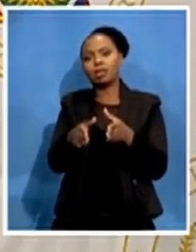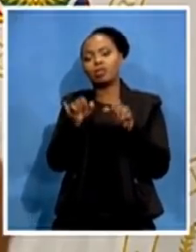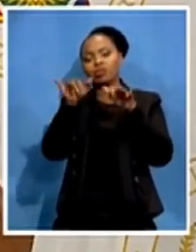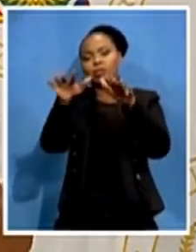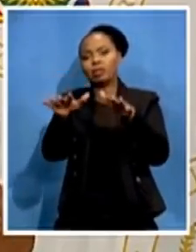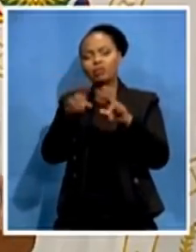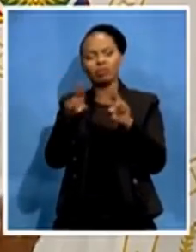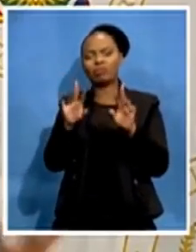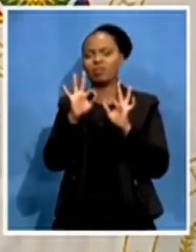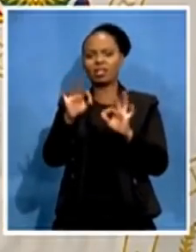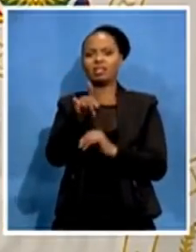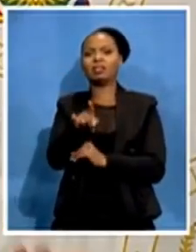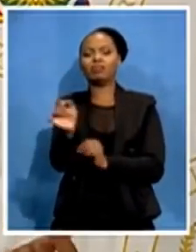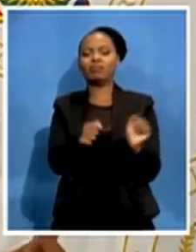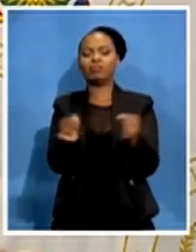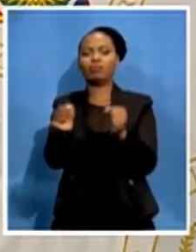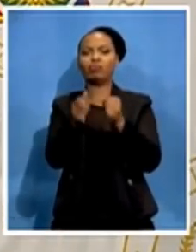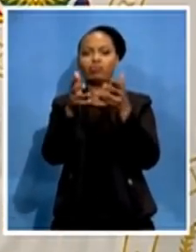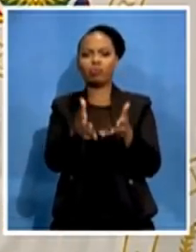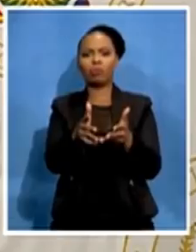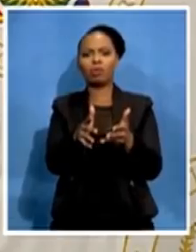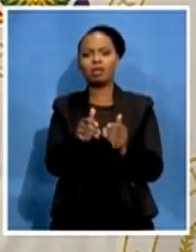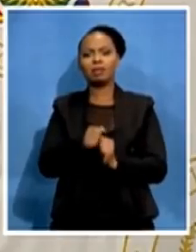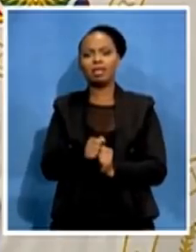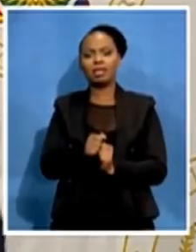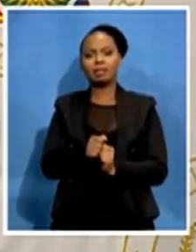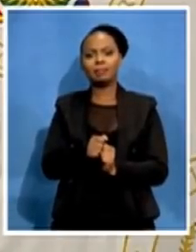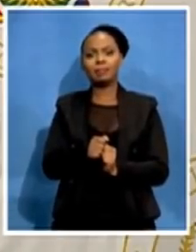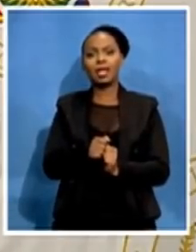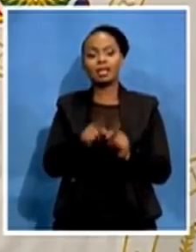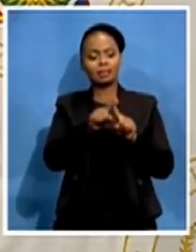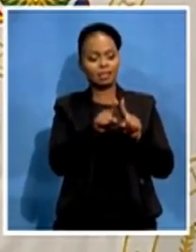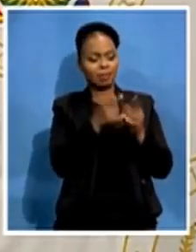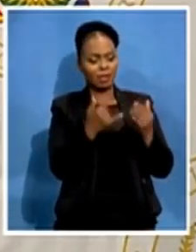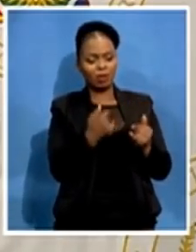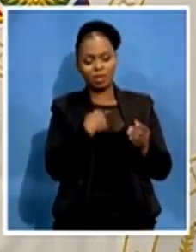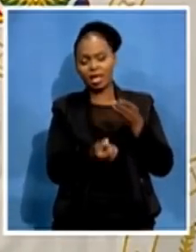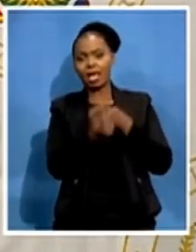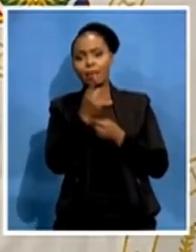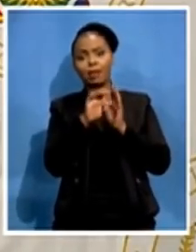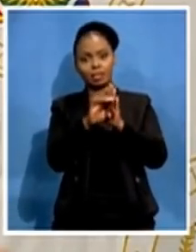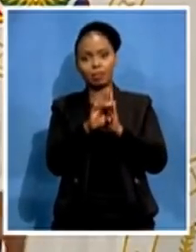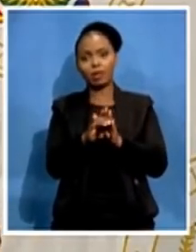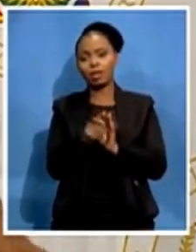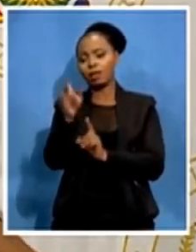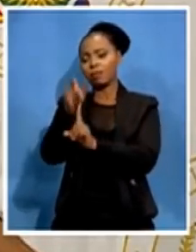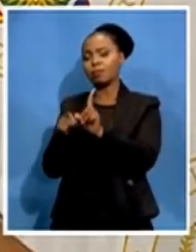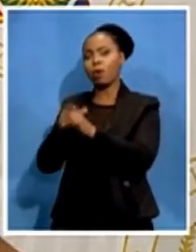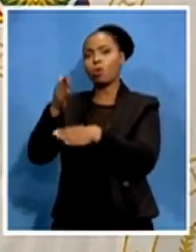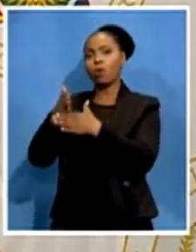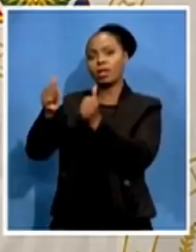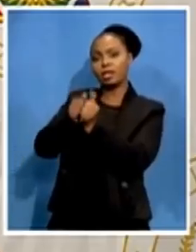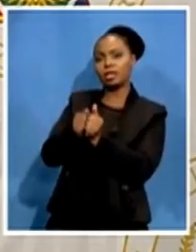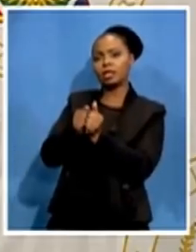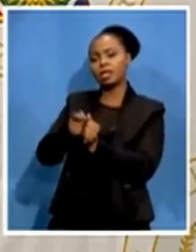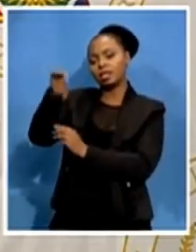The kind of independence that, for instance, recently I heard my colleague, Judge President Bernard Mwepe, in his capacity as